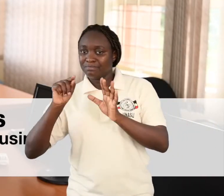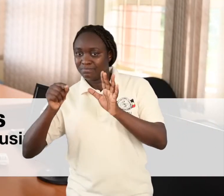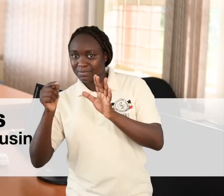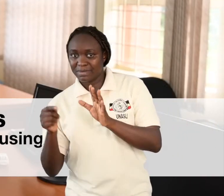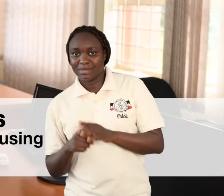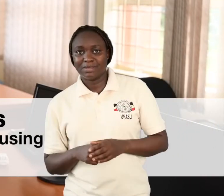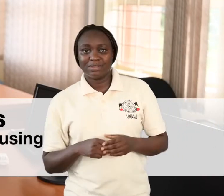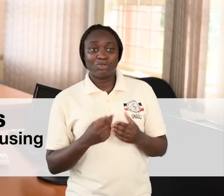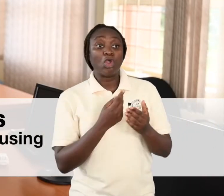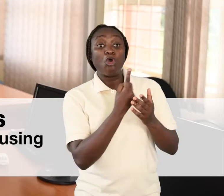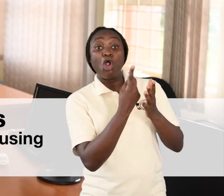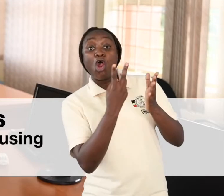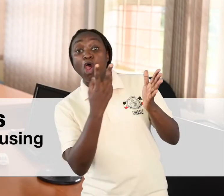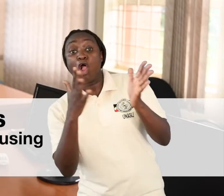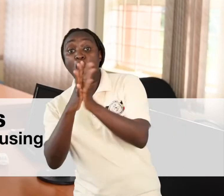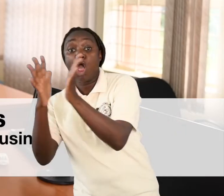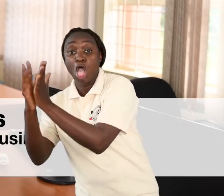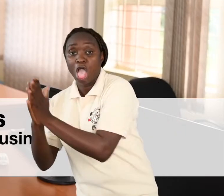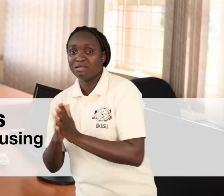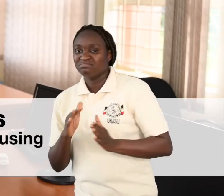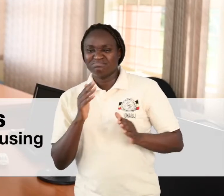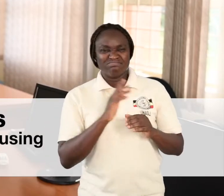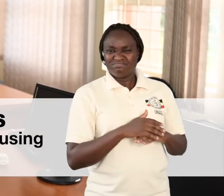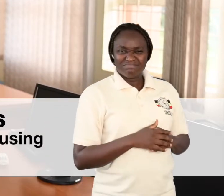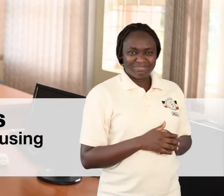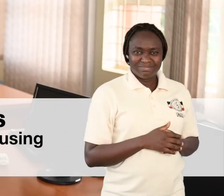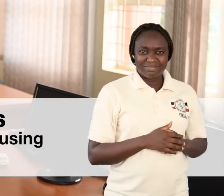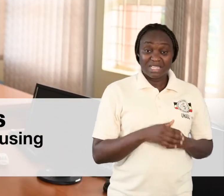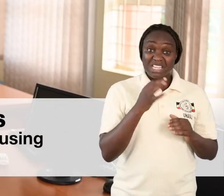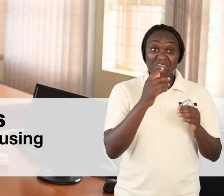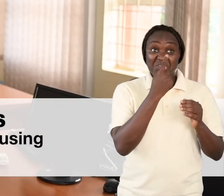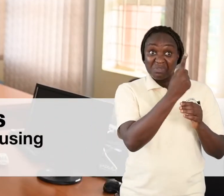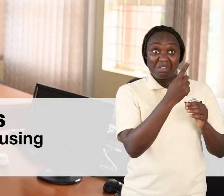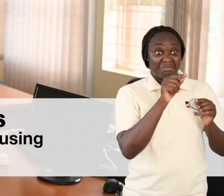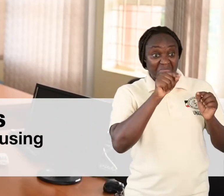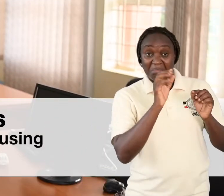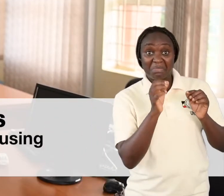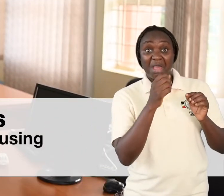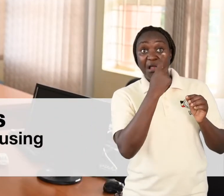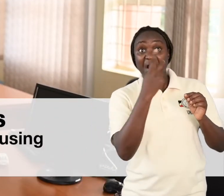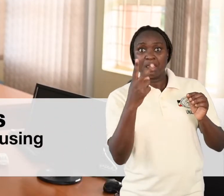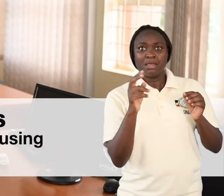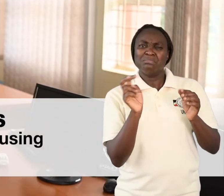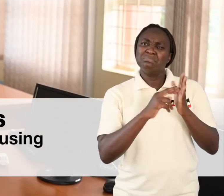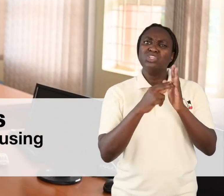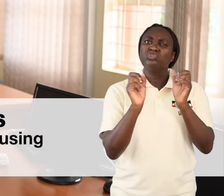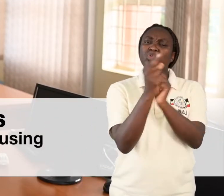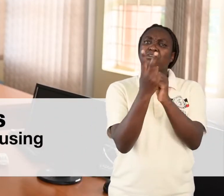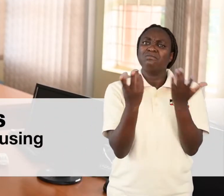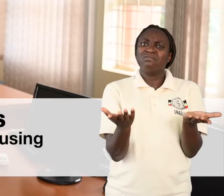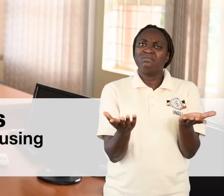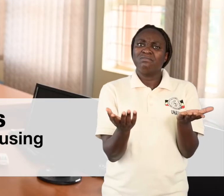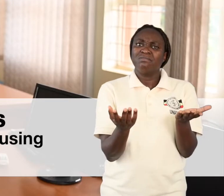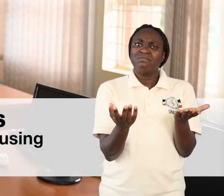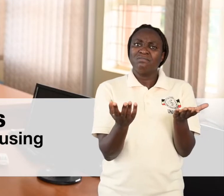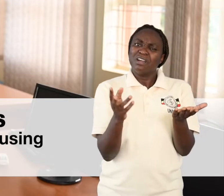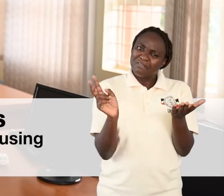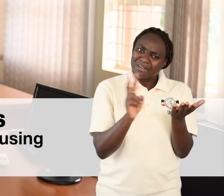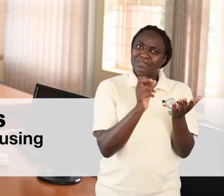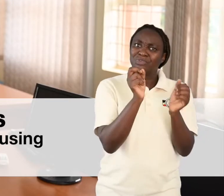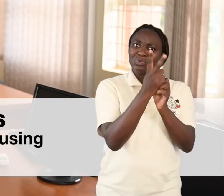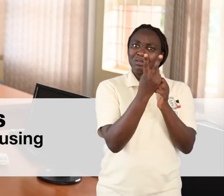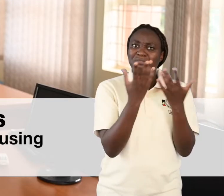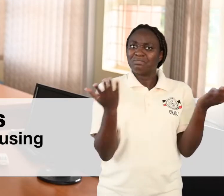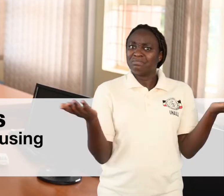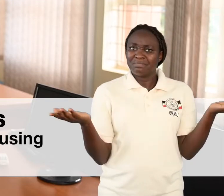2, and you choose not to put the commas, this will be 12, and it will be one